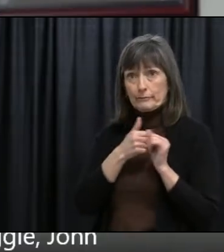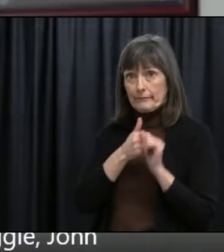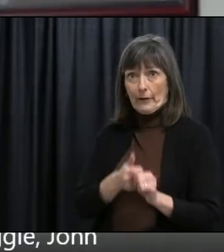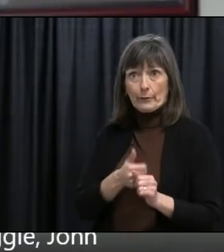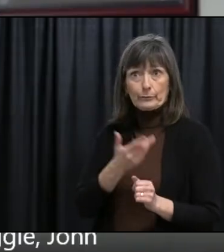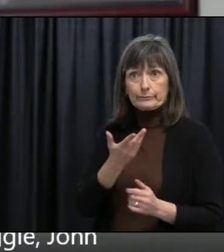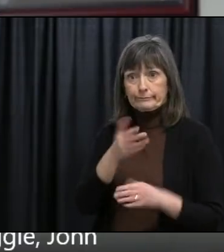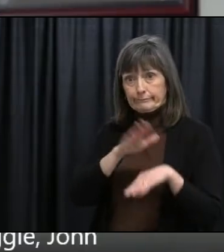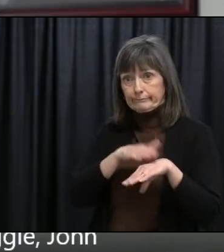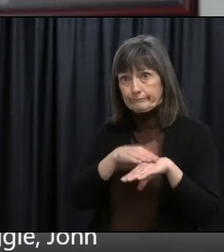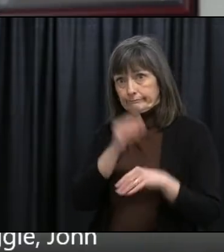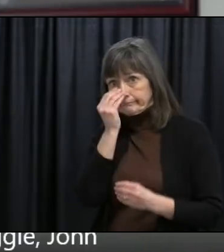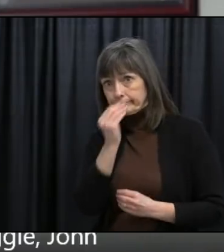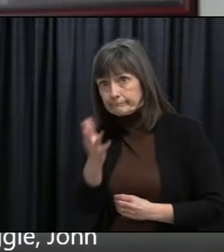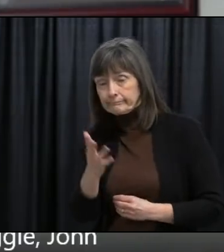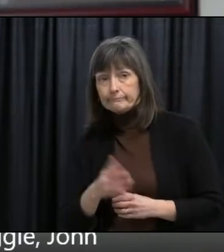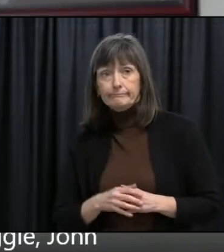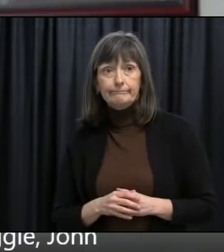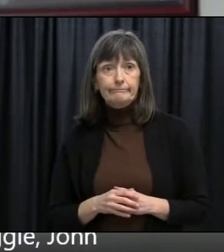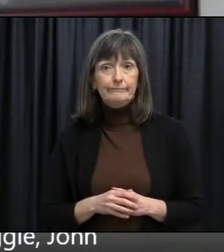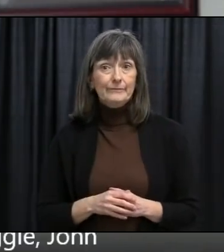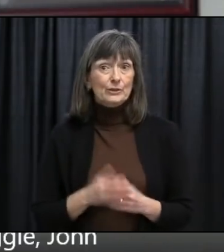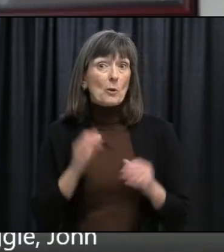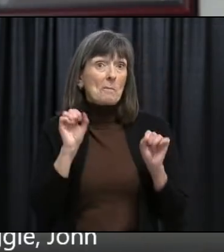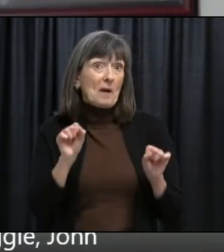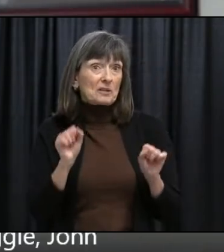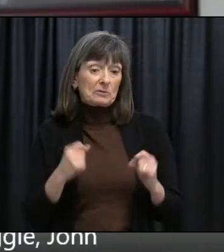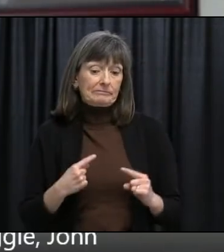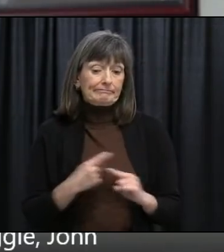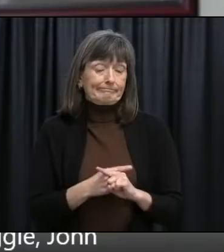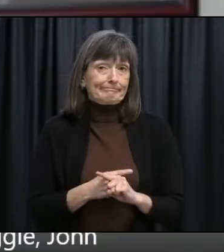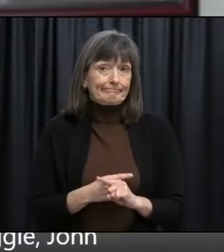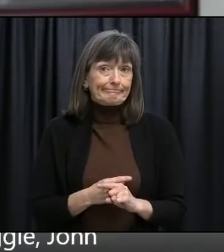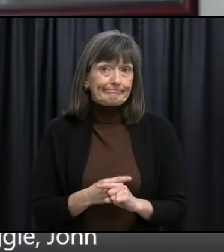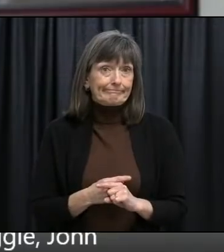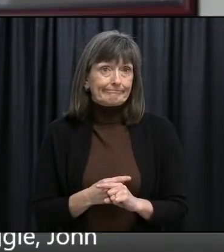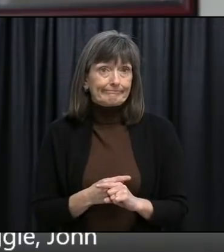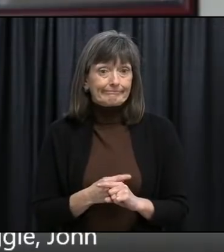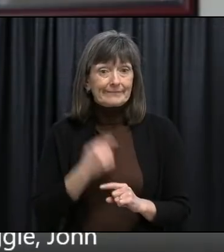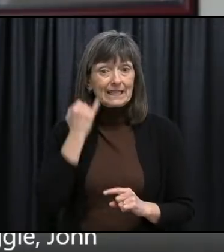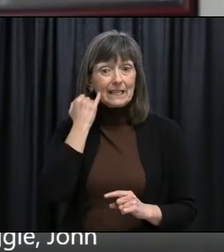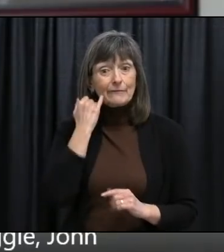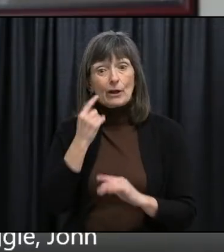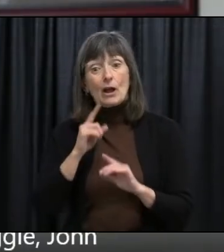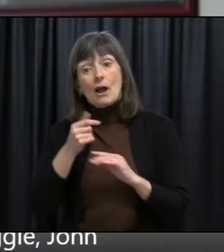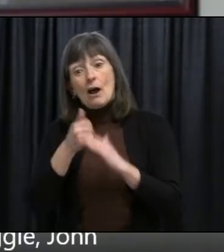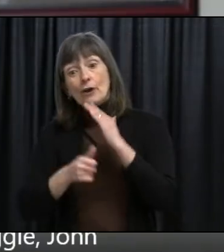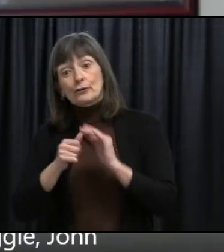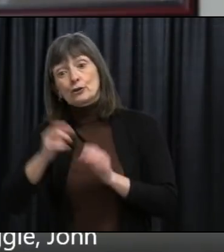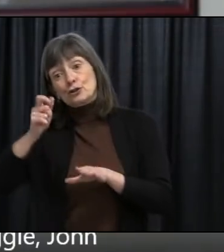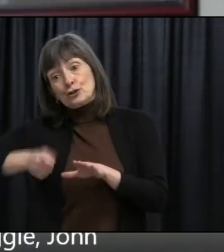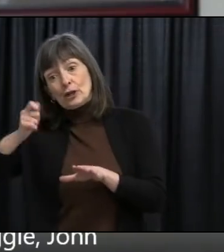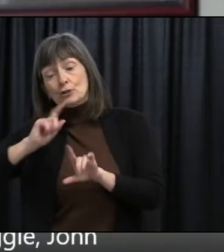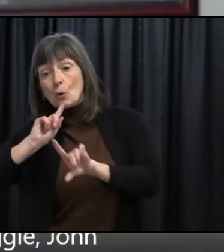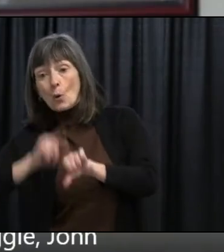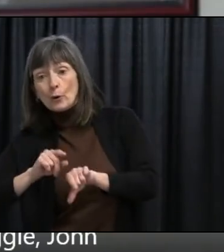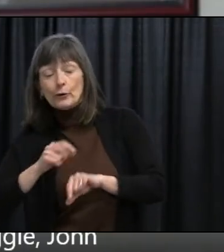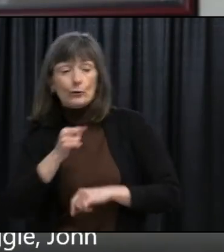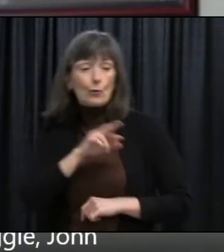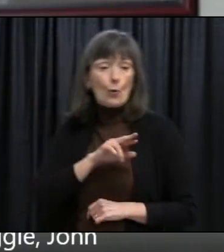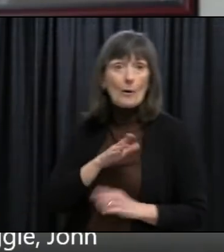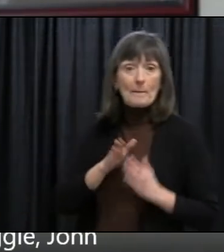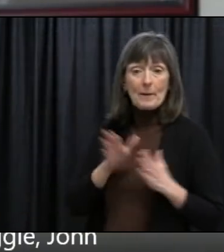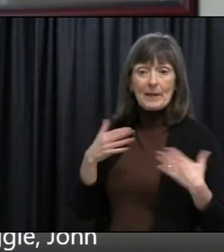that's where the rub comes, where there is an apparent conflict between those and a custody order. And I don't think either of us have